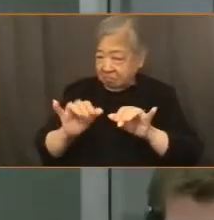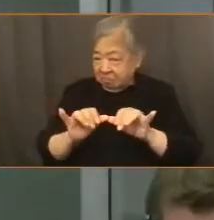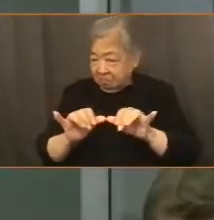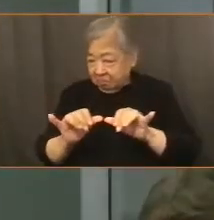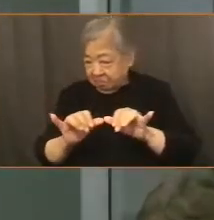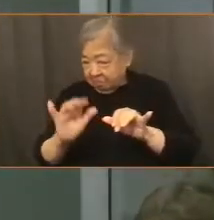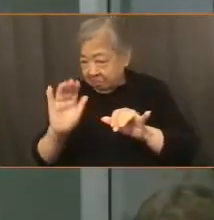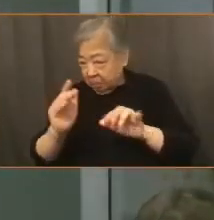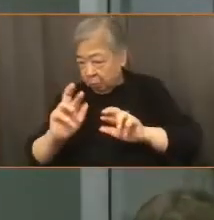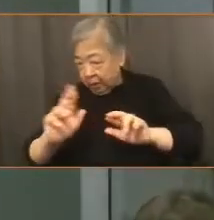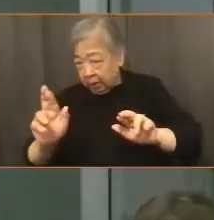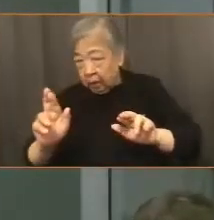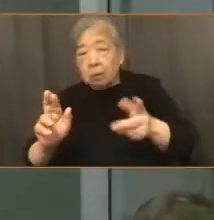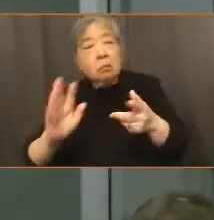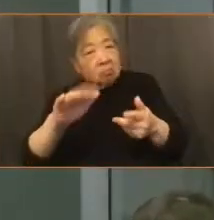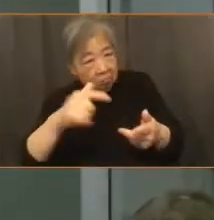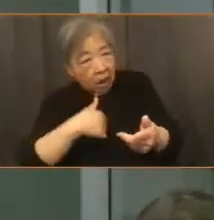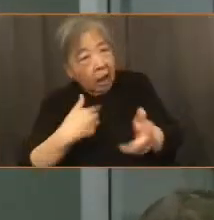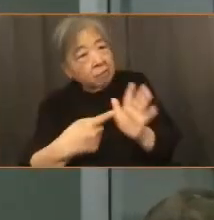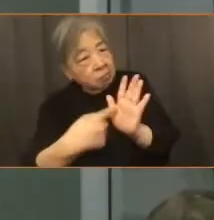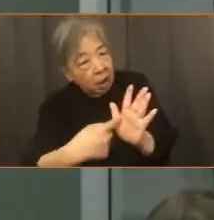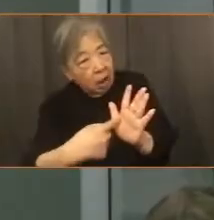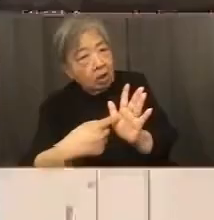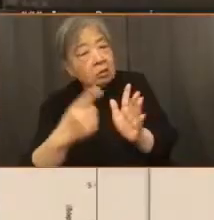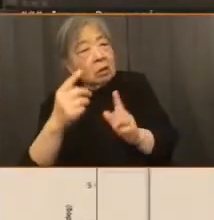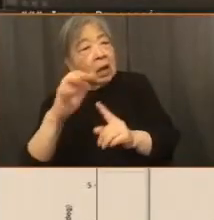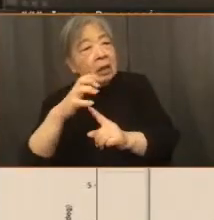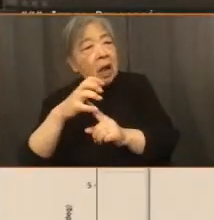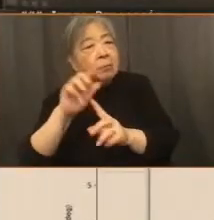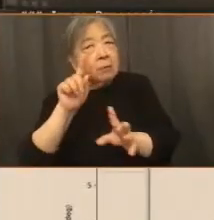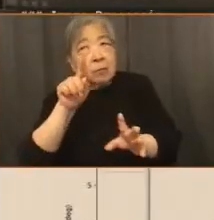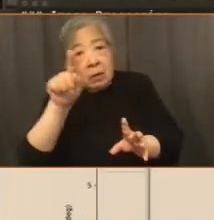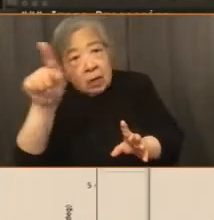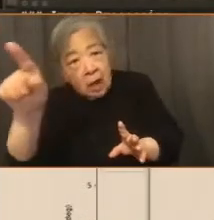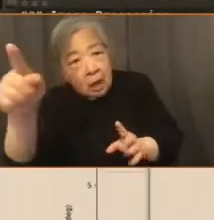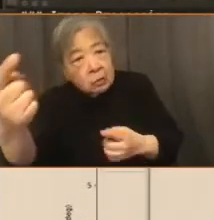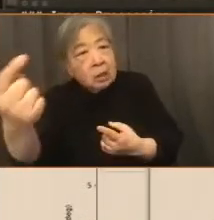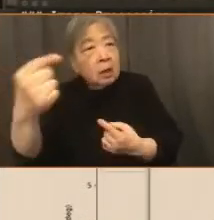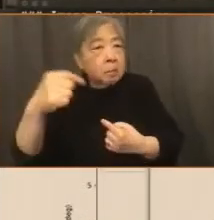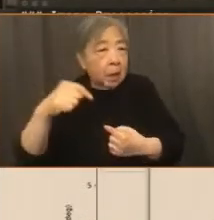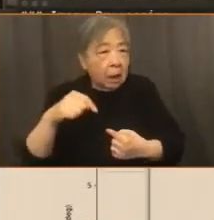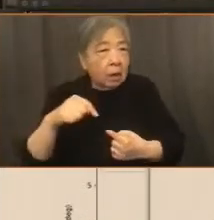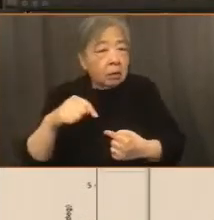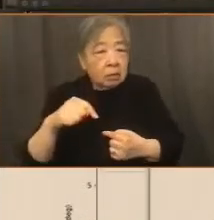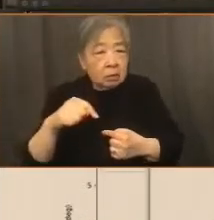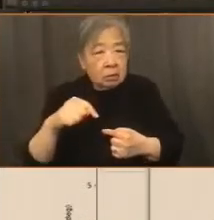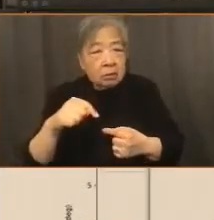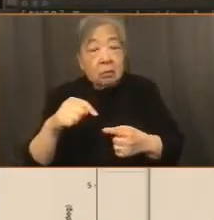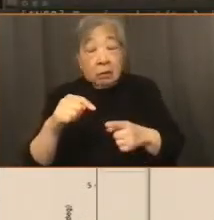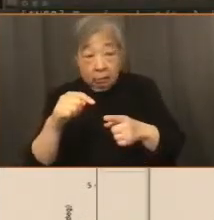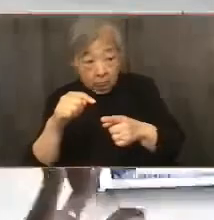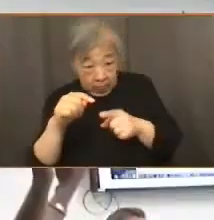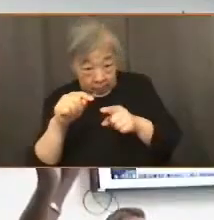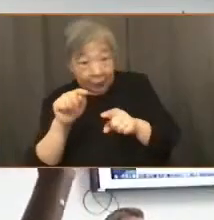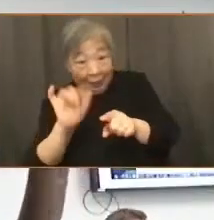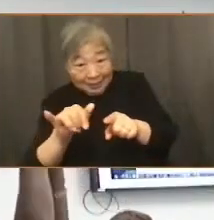have a plot to show here, showing helicopter flying out and back. That's us going out and